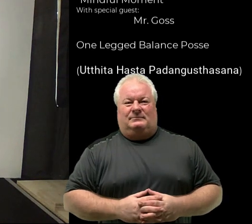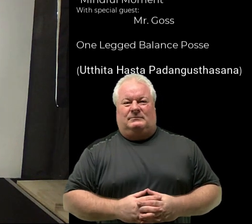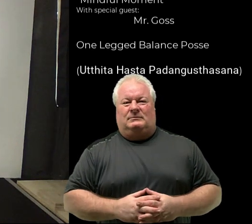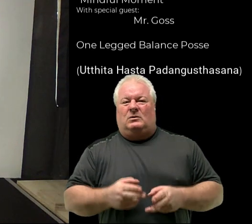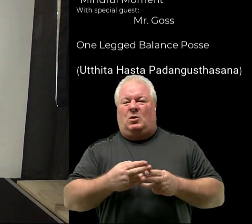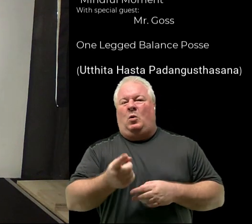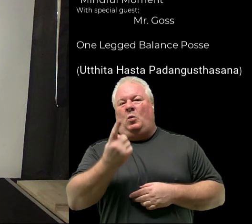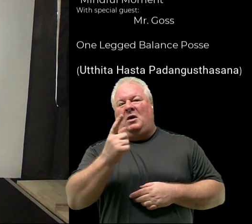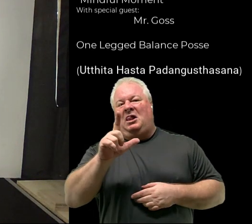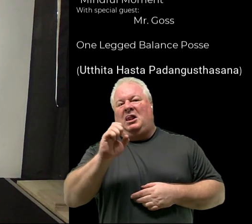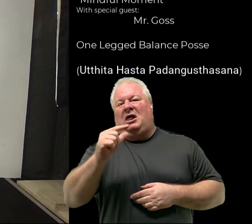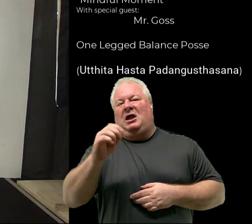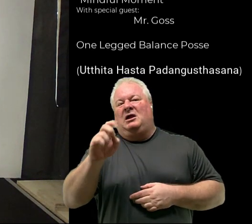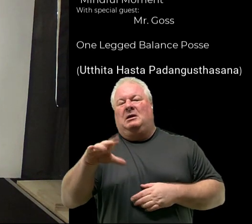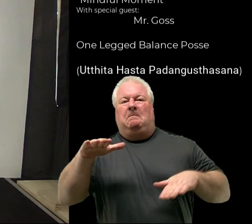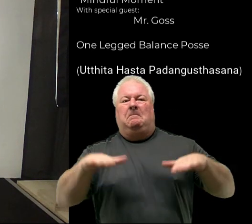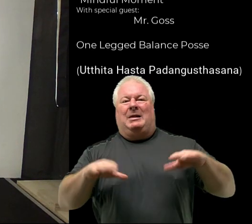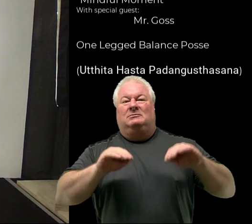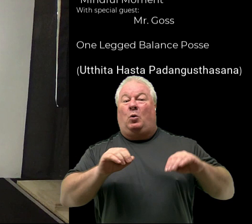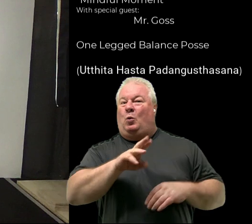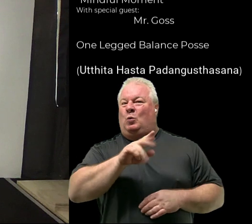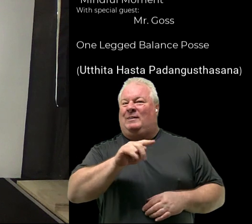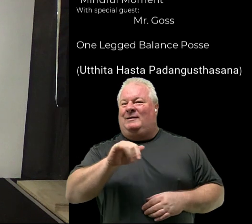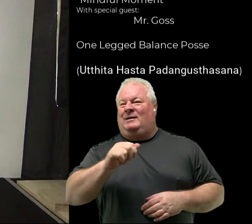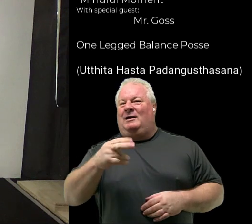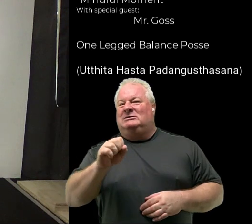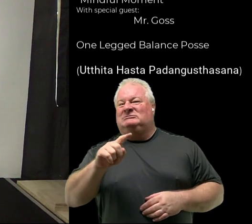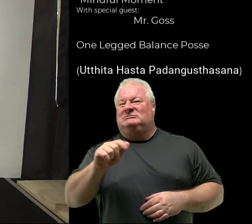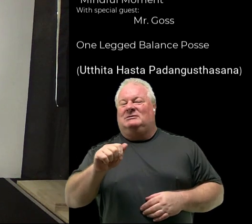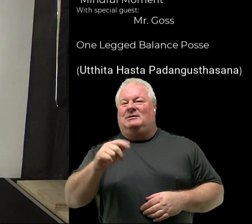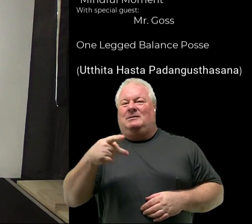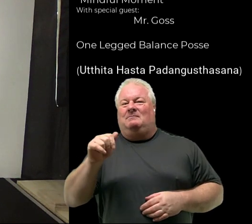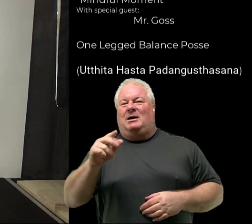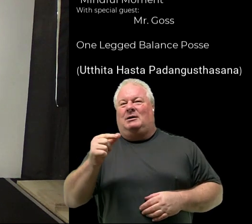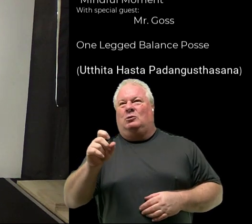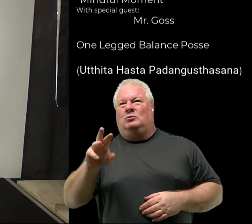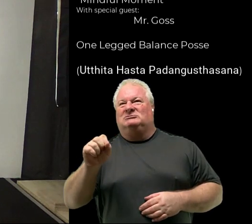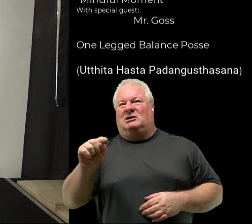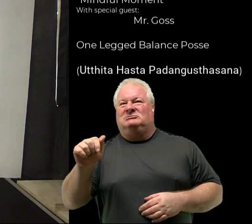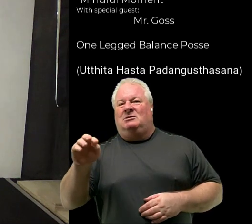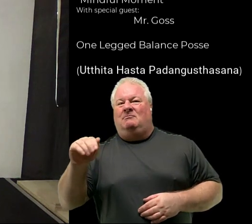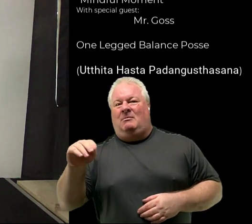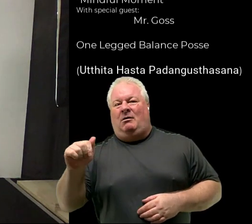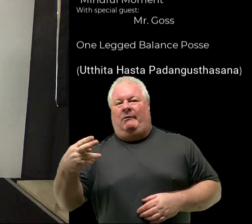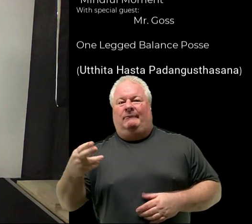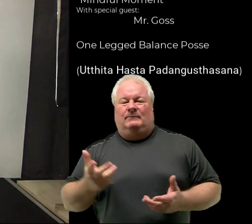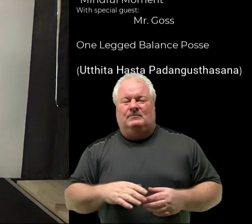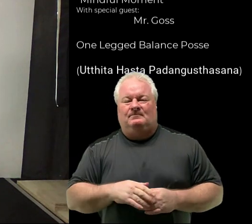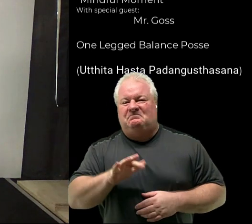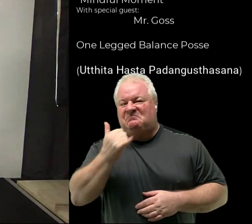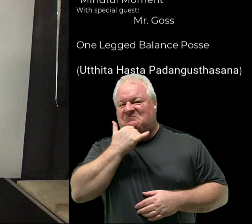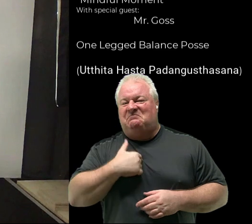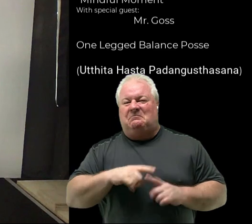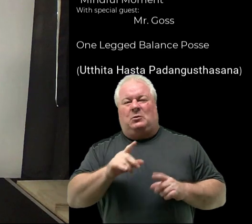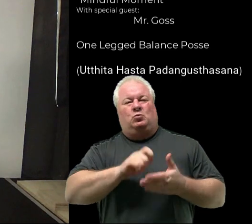Again, we'll just call it one-legged balancing pose, or Utthita Hasta Padangusthasana. Come back to center.